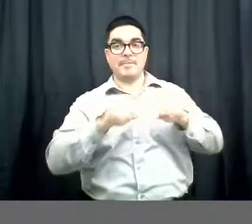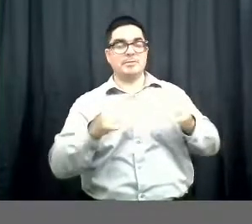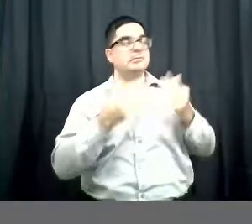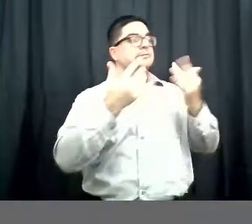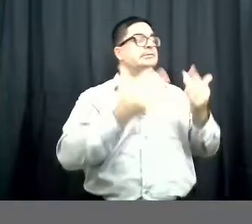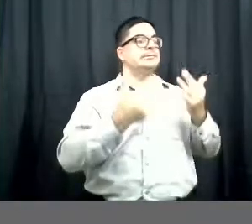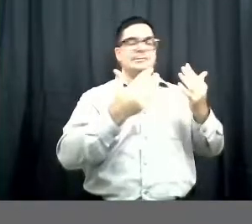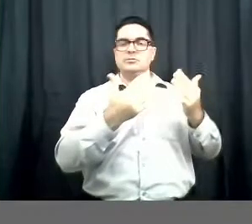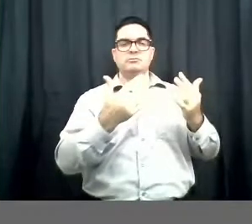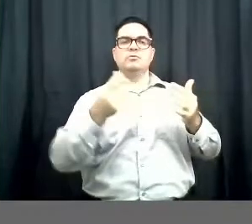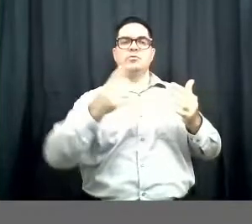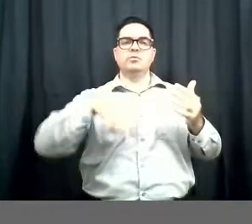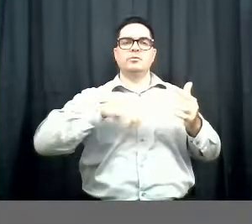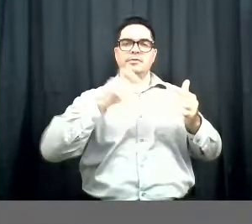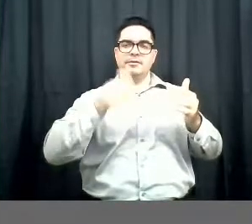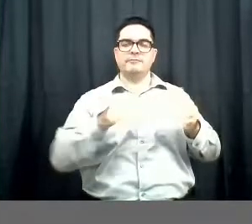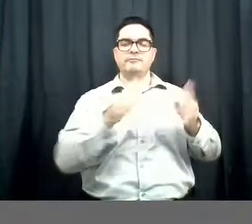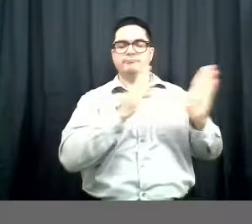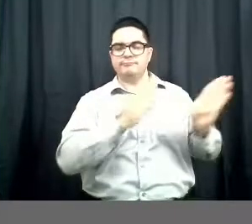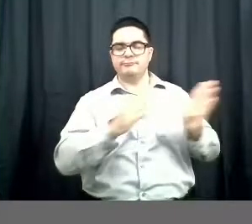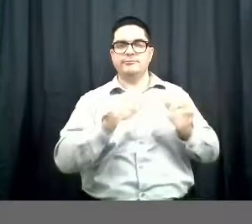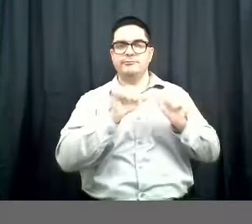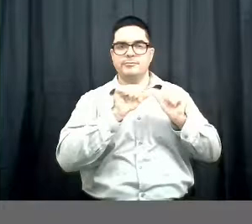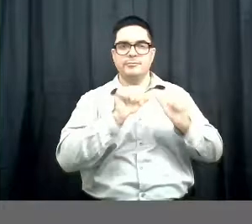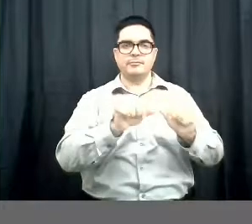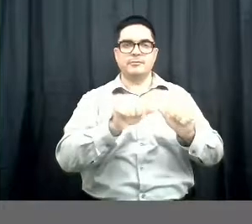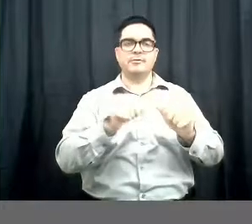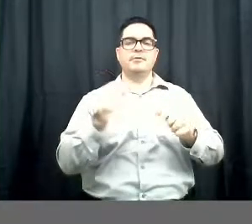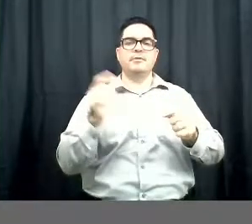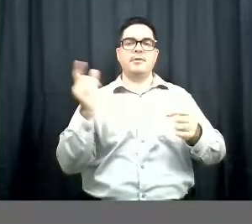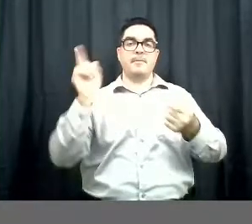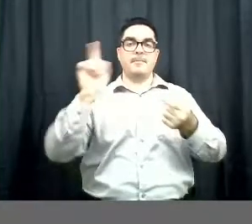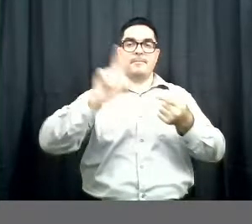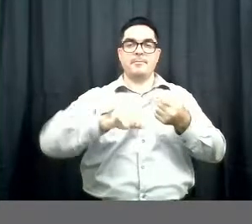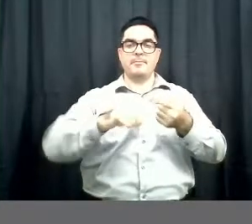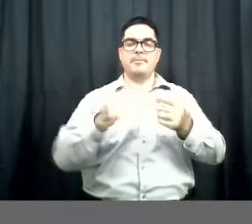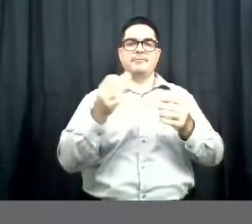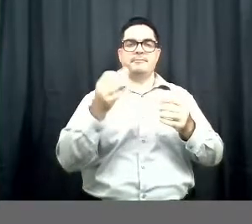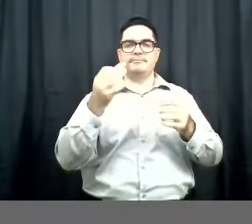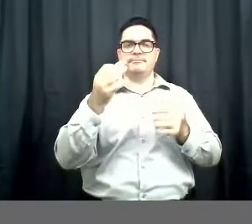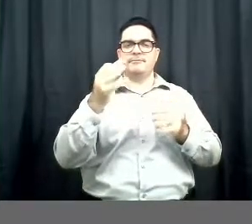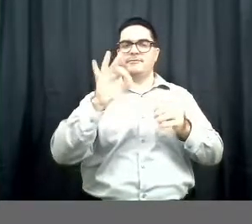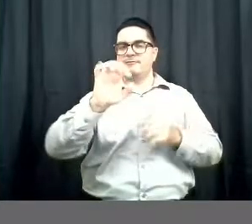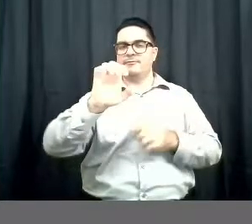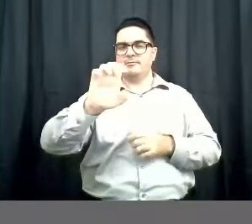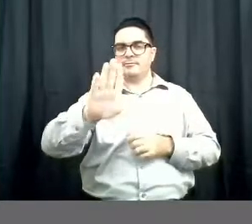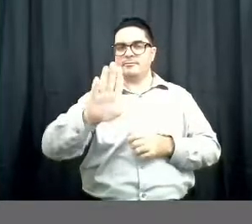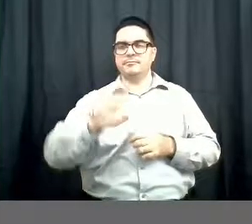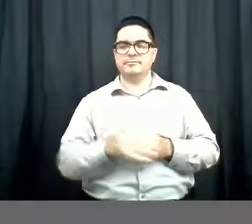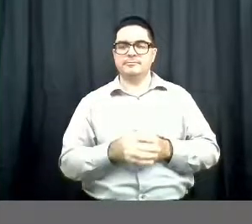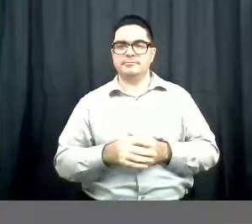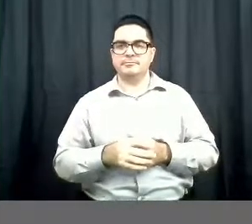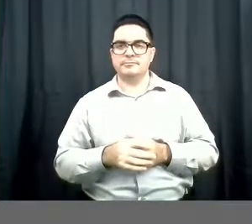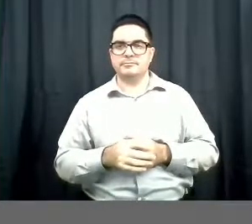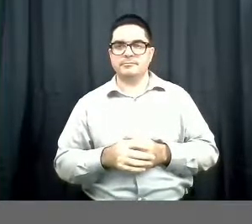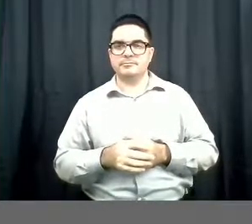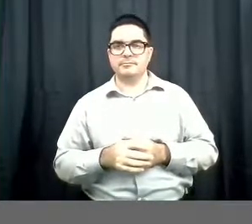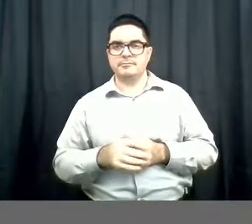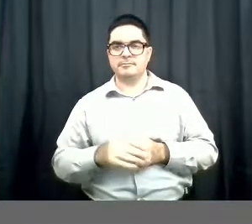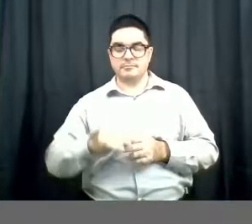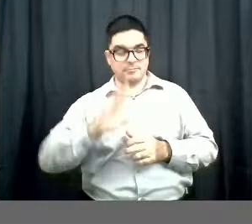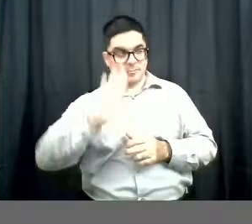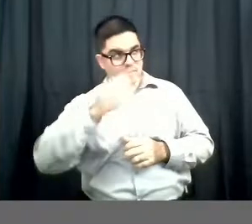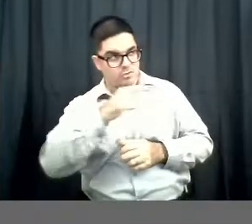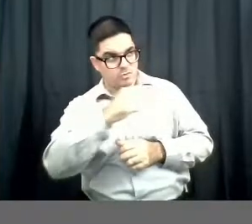course, COVID got in the way of the economics, and that's what we're trying to rethink. Mm-hmm. So Adam, do you think that Puerto Rico's